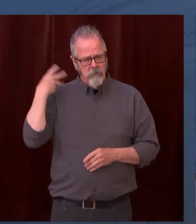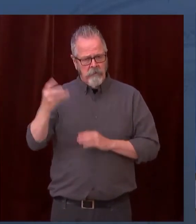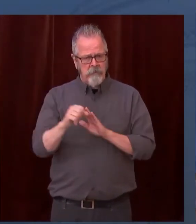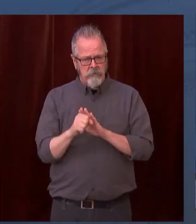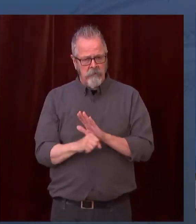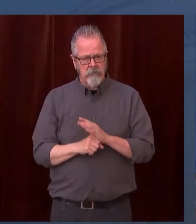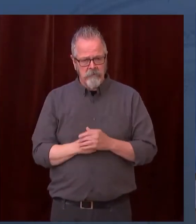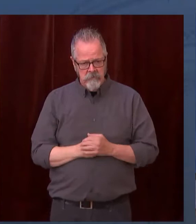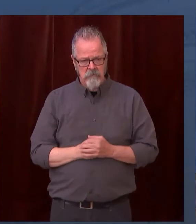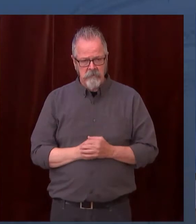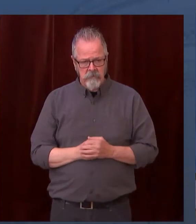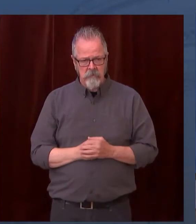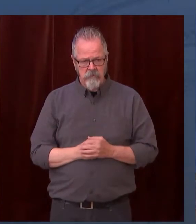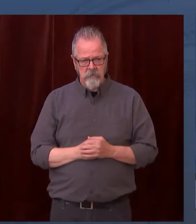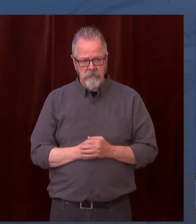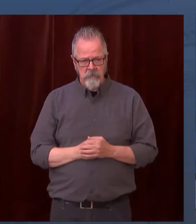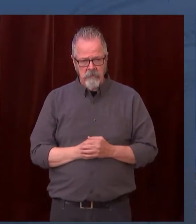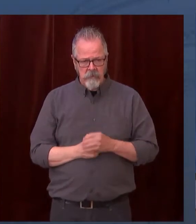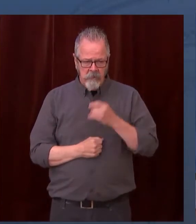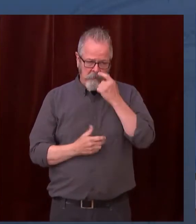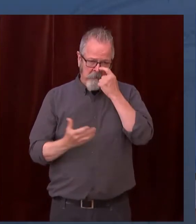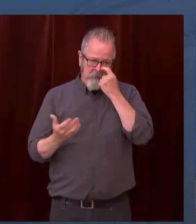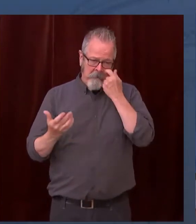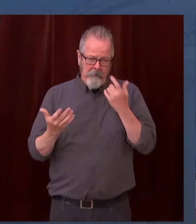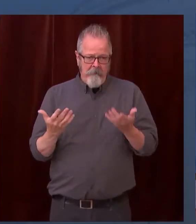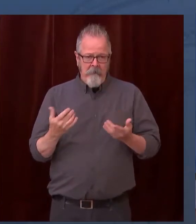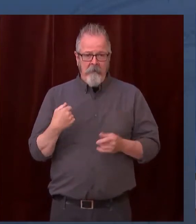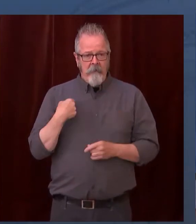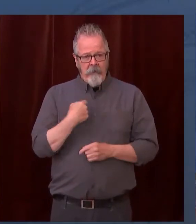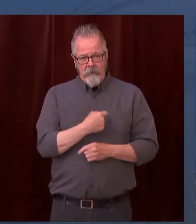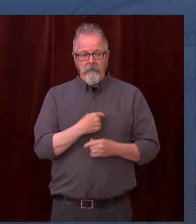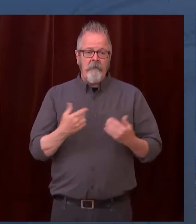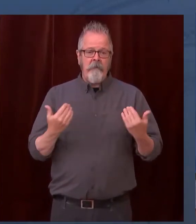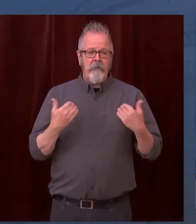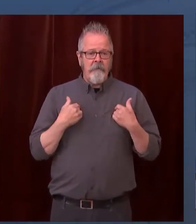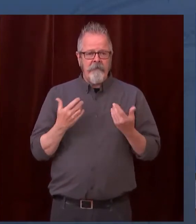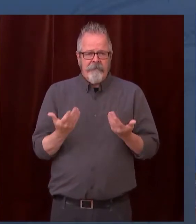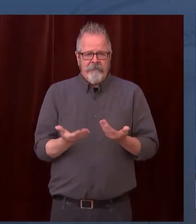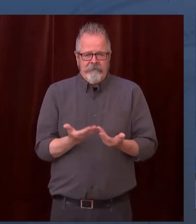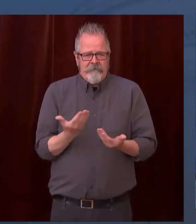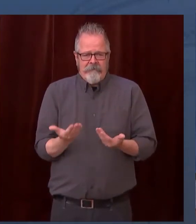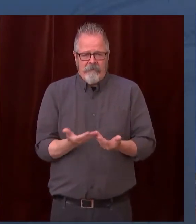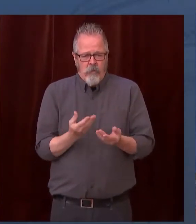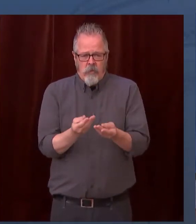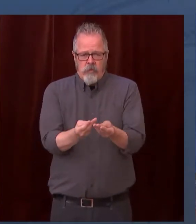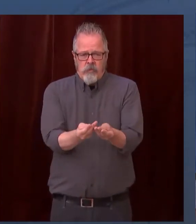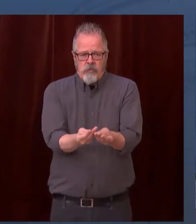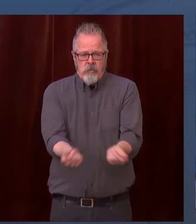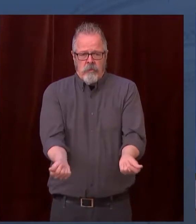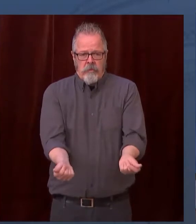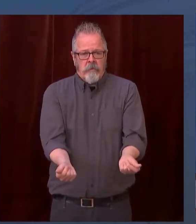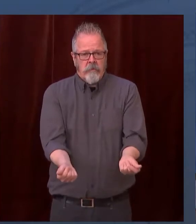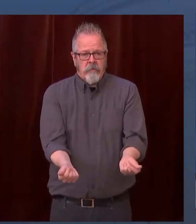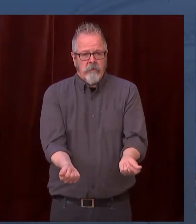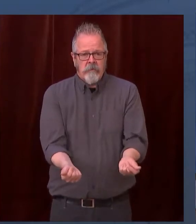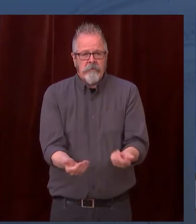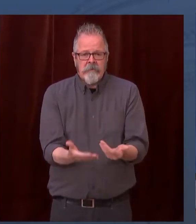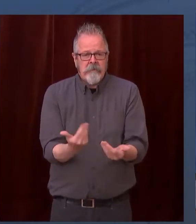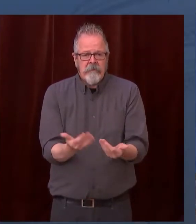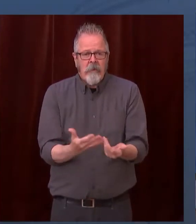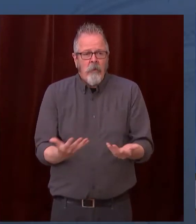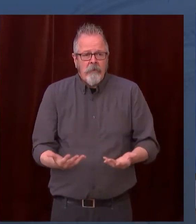low-cost, non-injurious, almost universally available tool at our disposal, and that's a